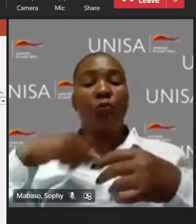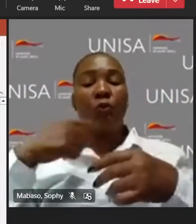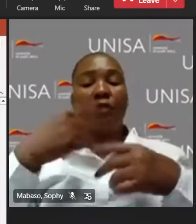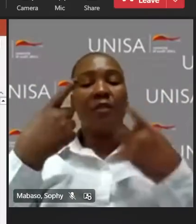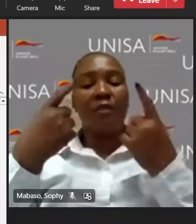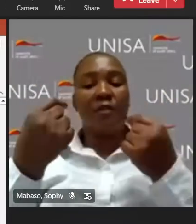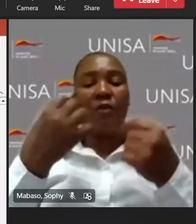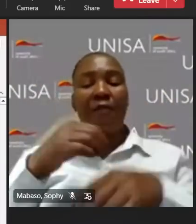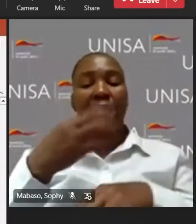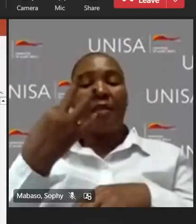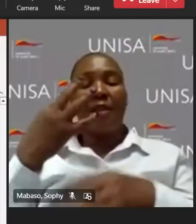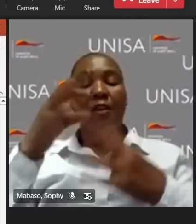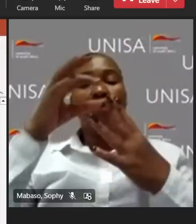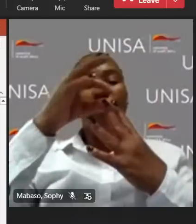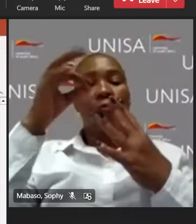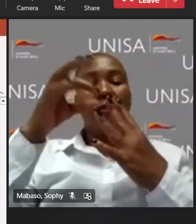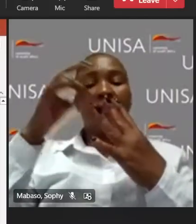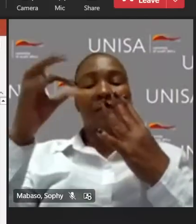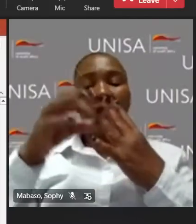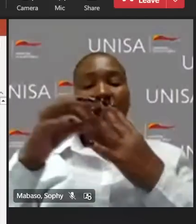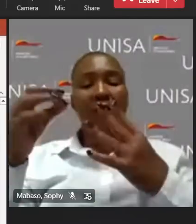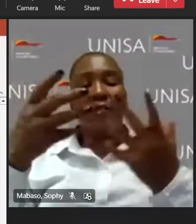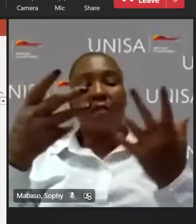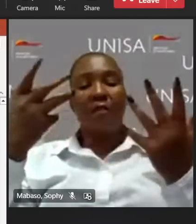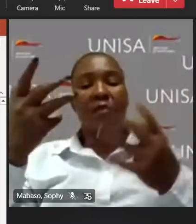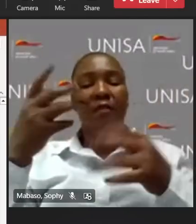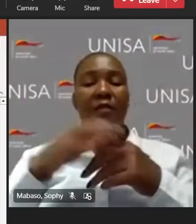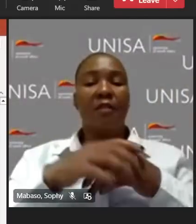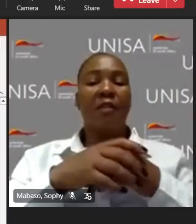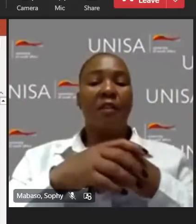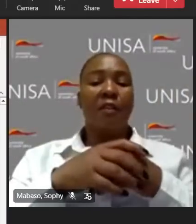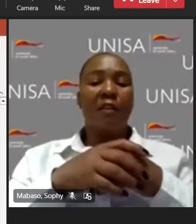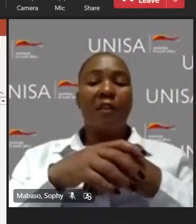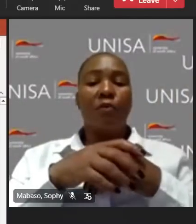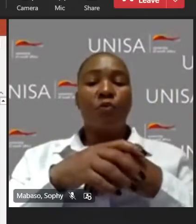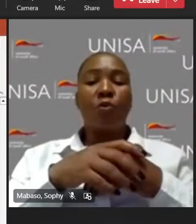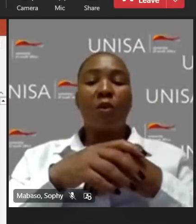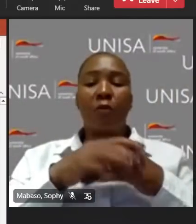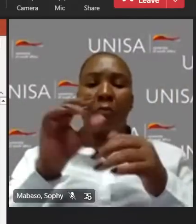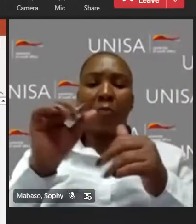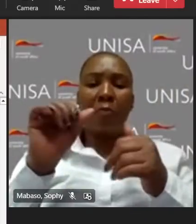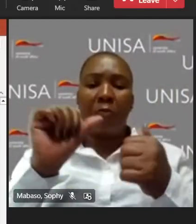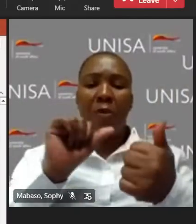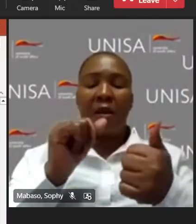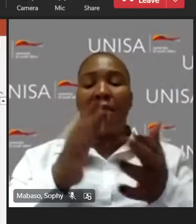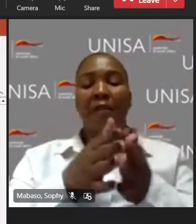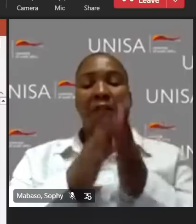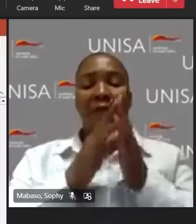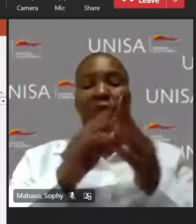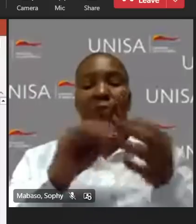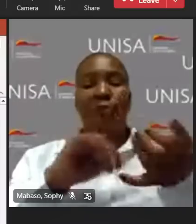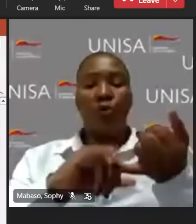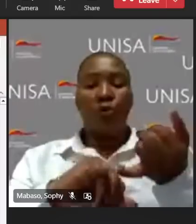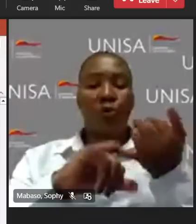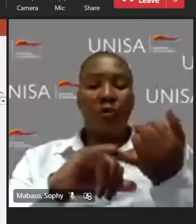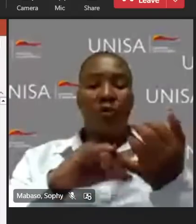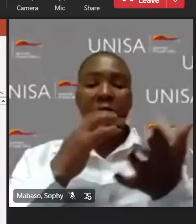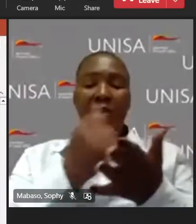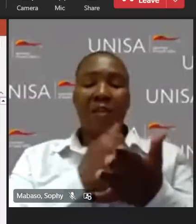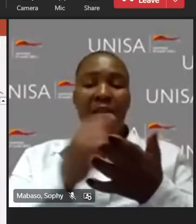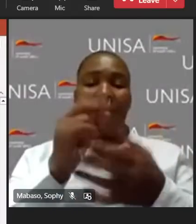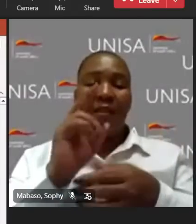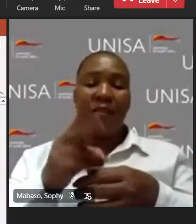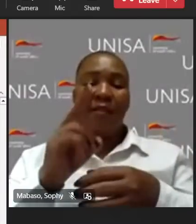three options where you can reinstate the modules by paying your outstanding